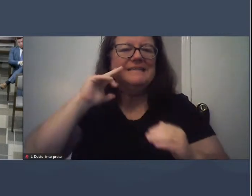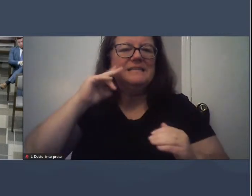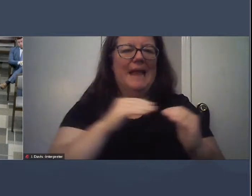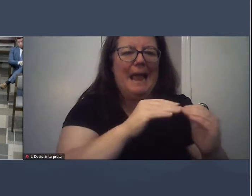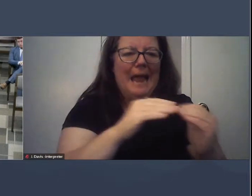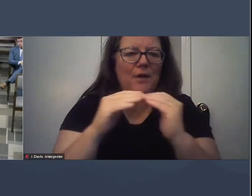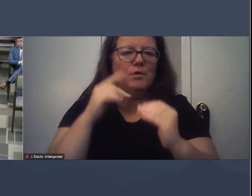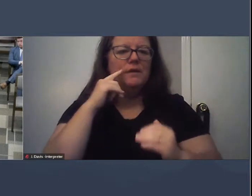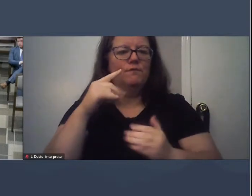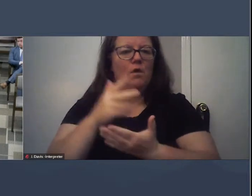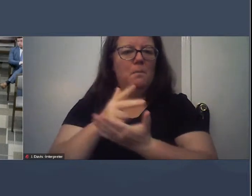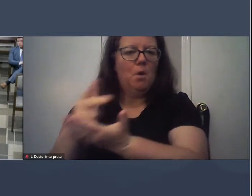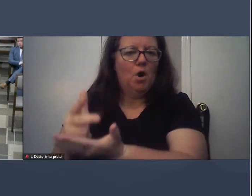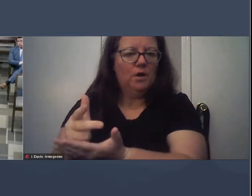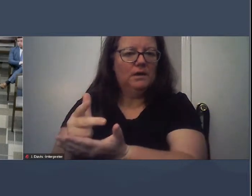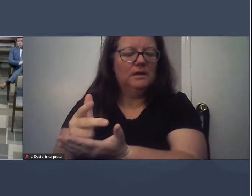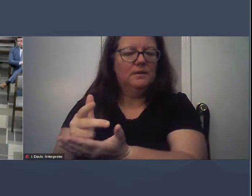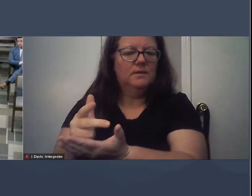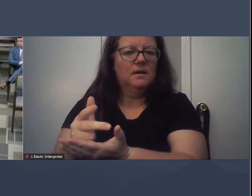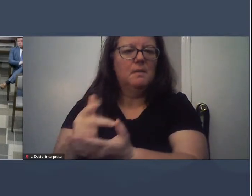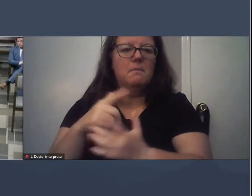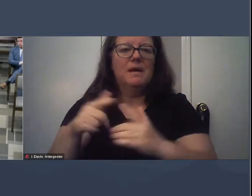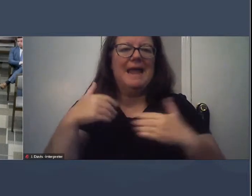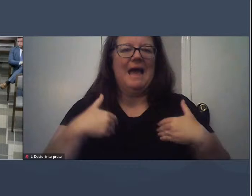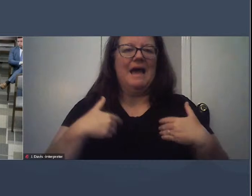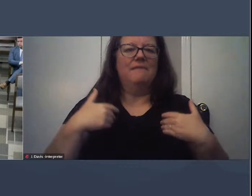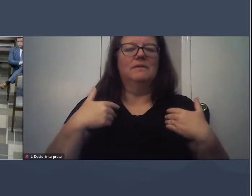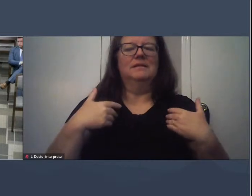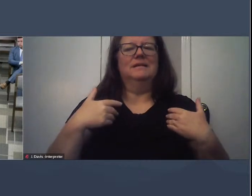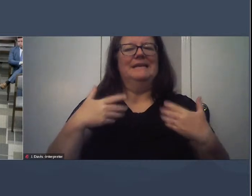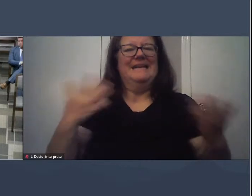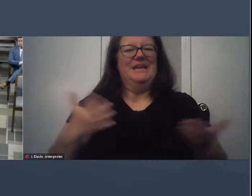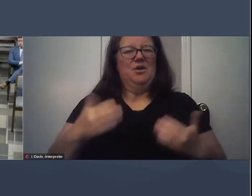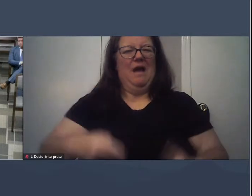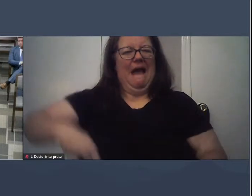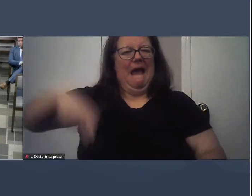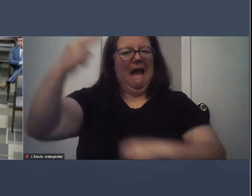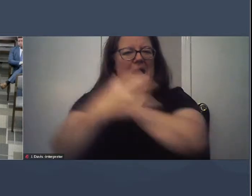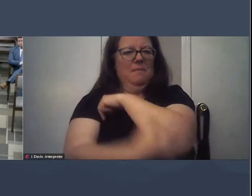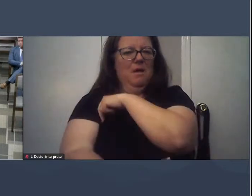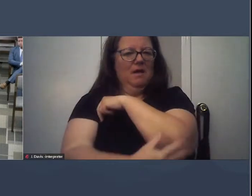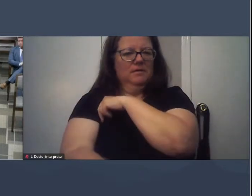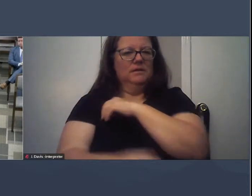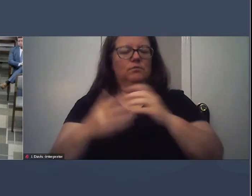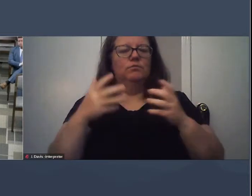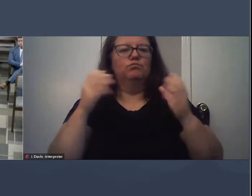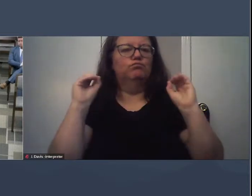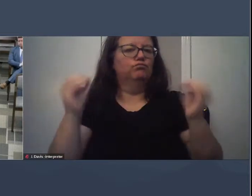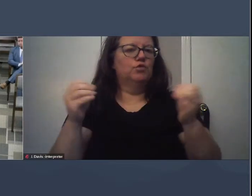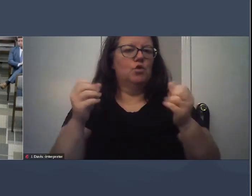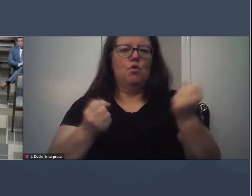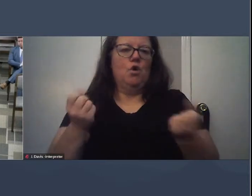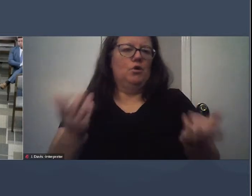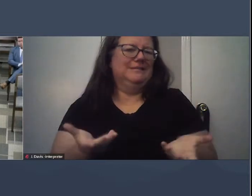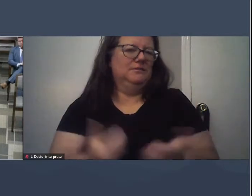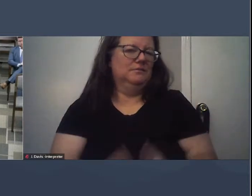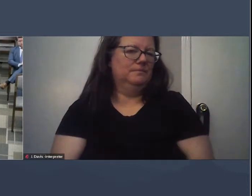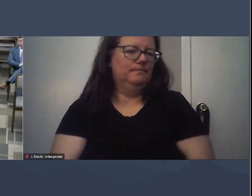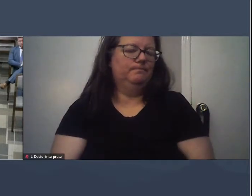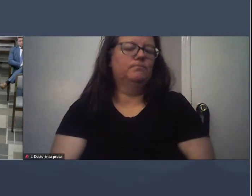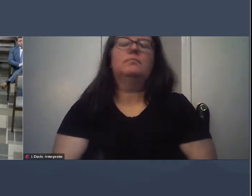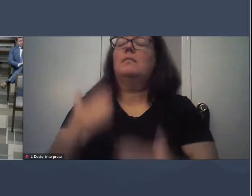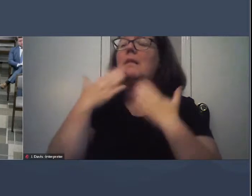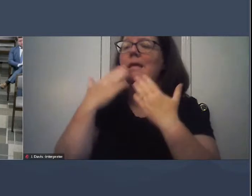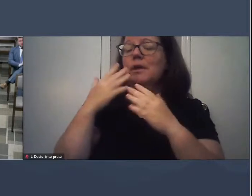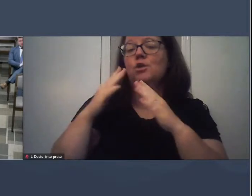parking in the same city that has high poverty rates and no automobiles. I'm done. Thank you, ladies. I appreciate